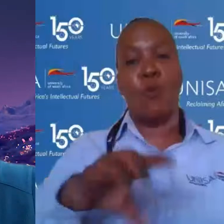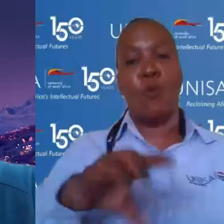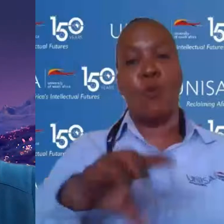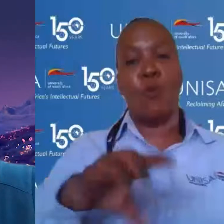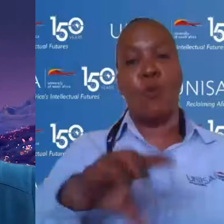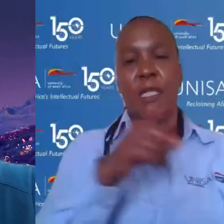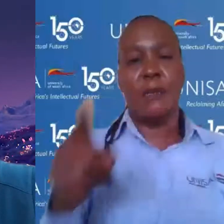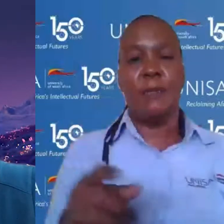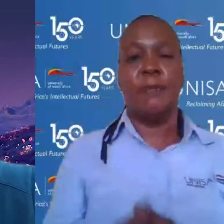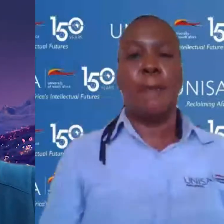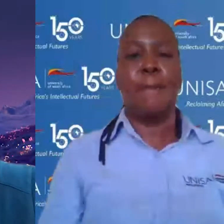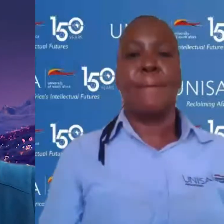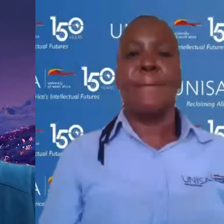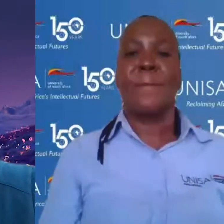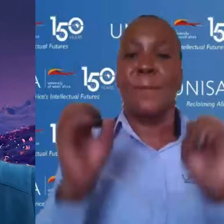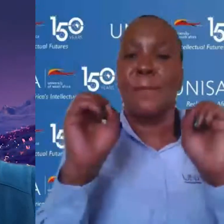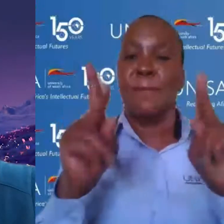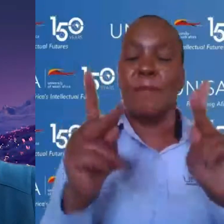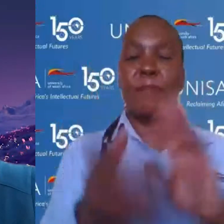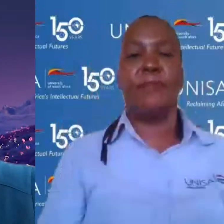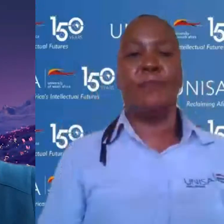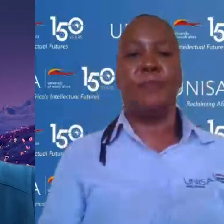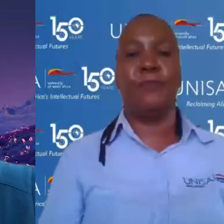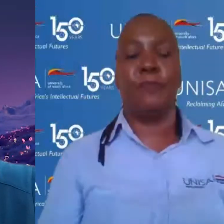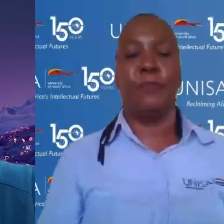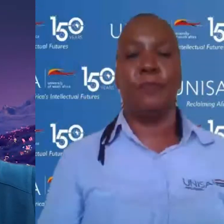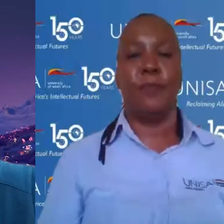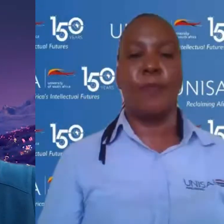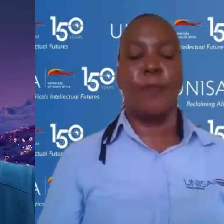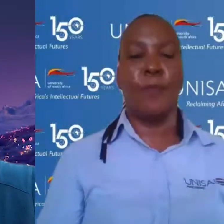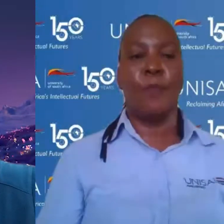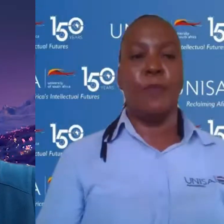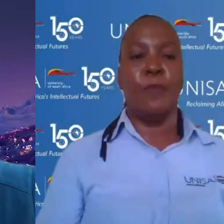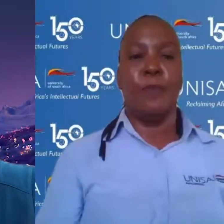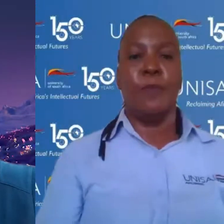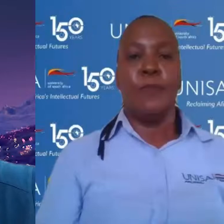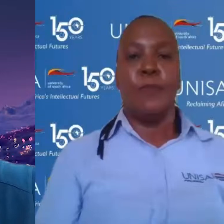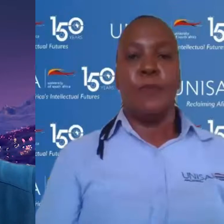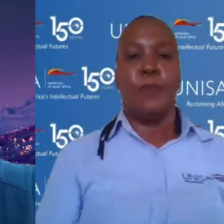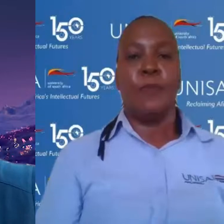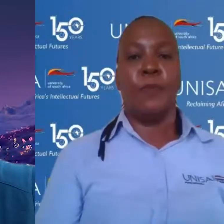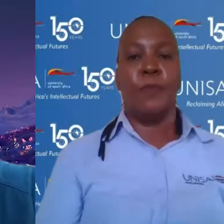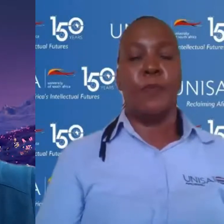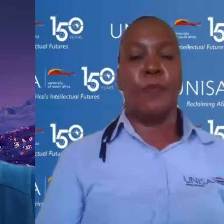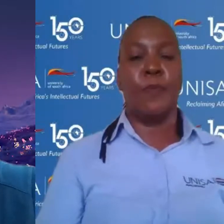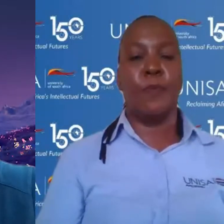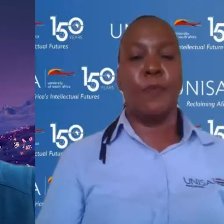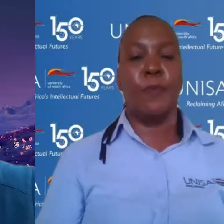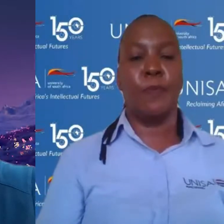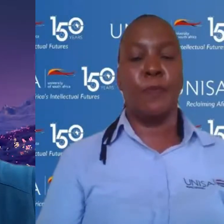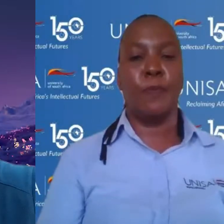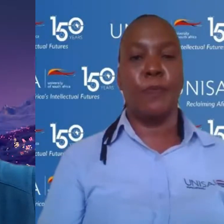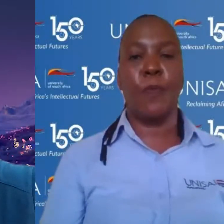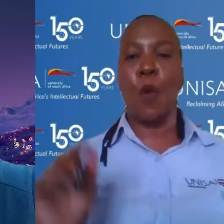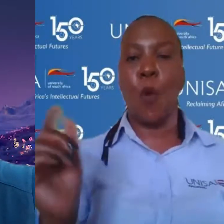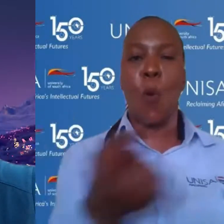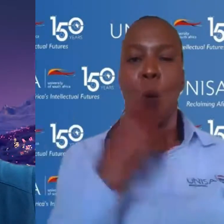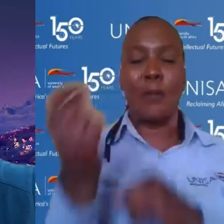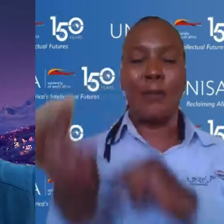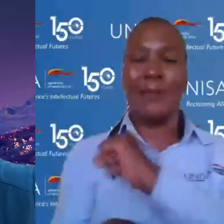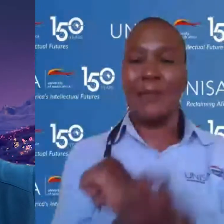All right, let me see. Will tomorrow's session be recorded? All sessions are recorded.